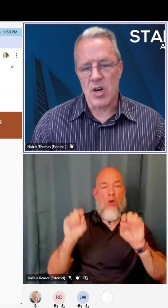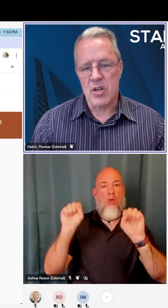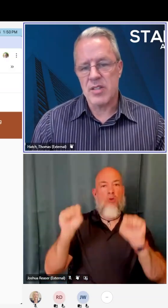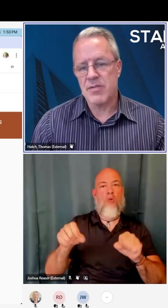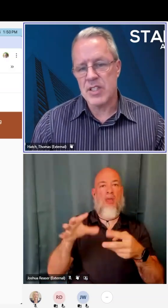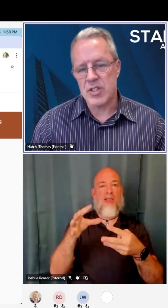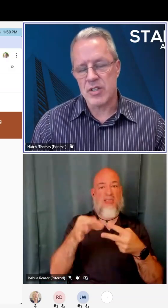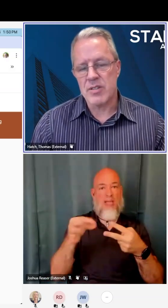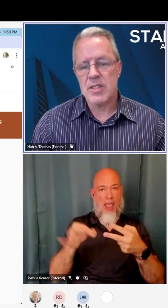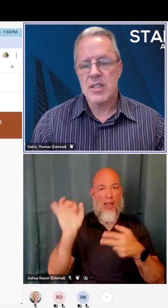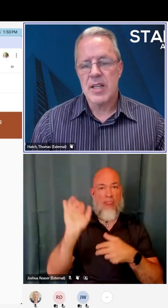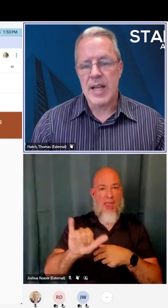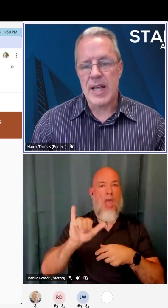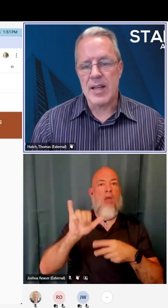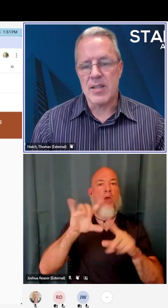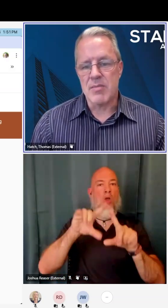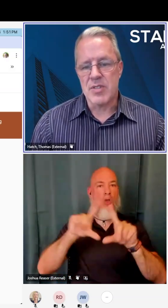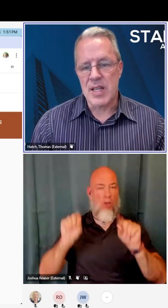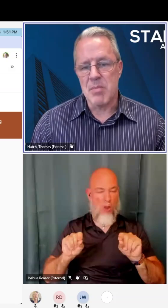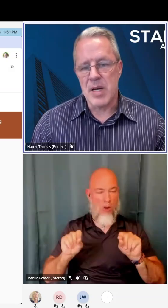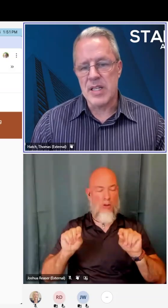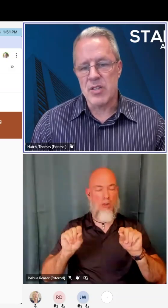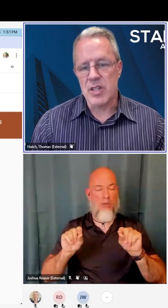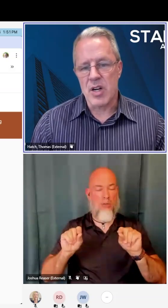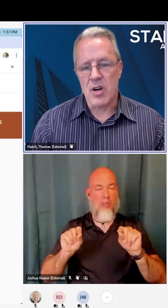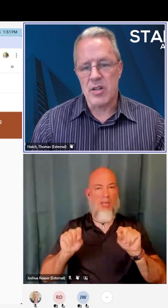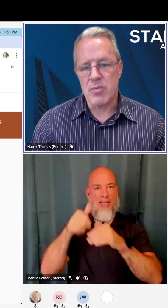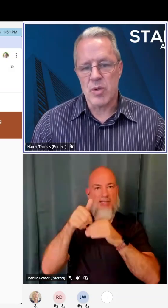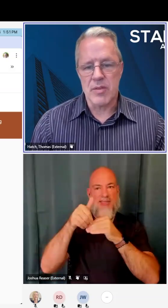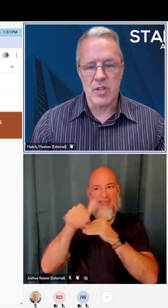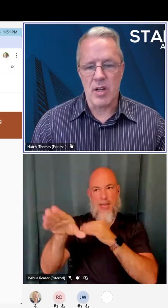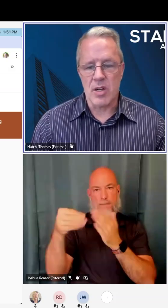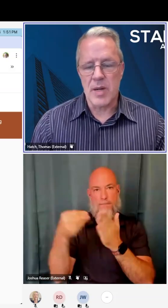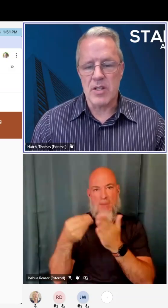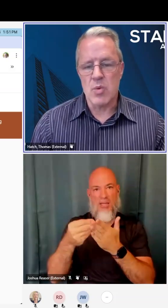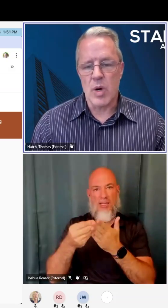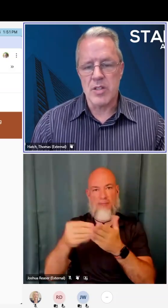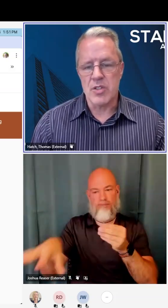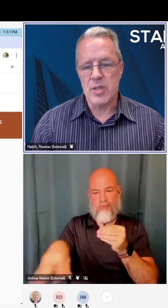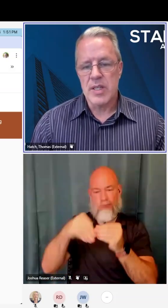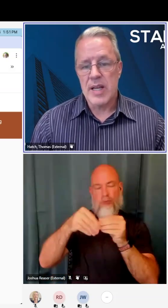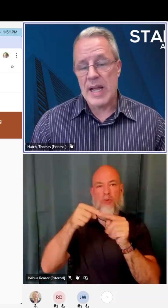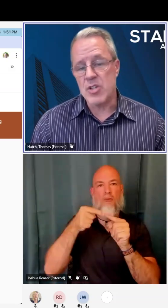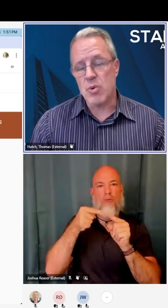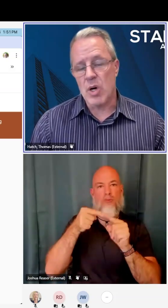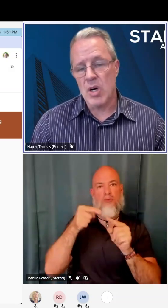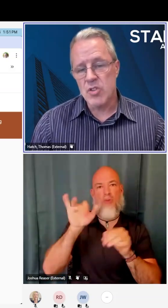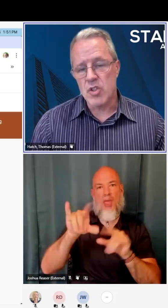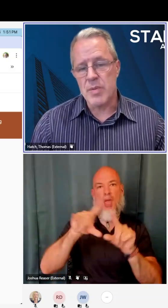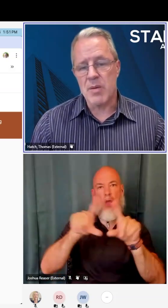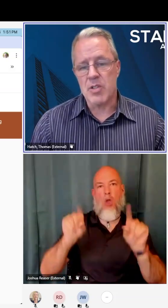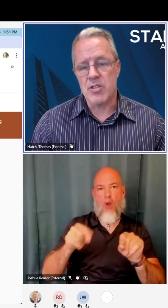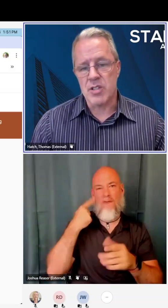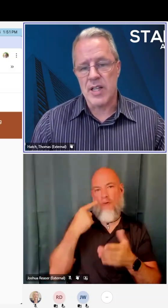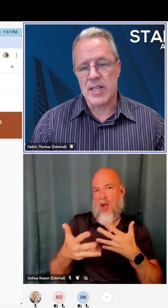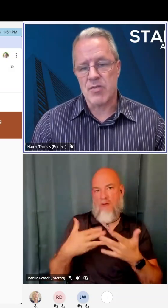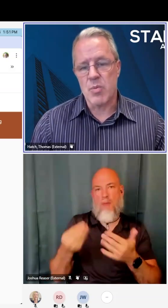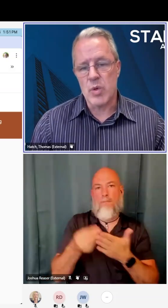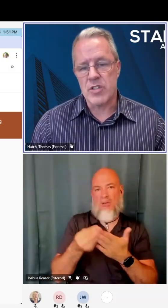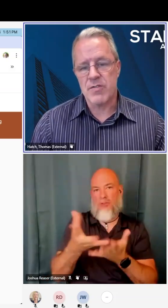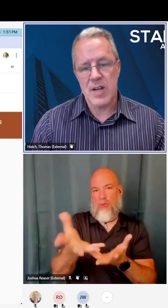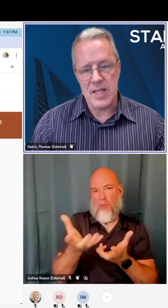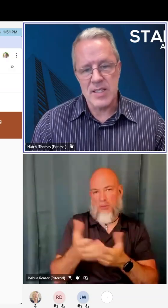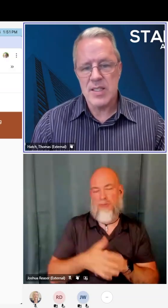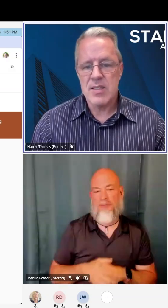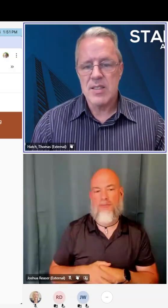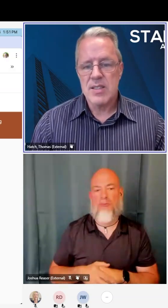the card feature and send money to the card in whatever dollar amount you want to. And you will also be able to select from